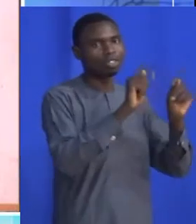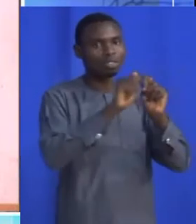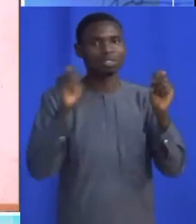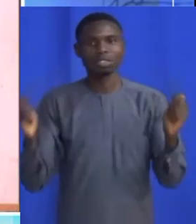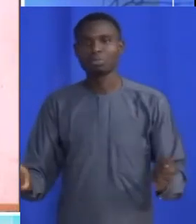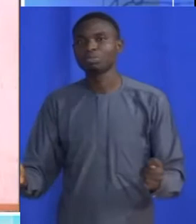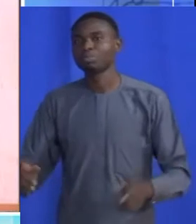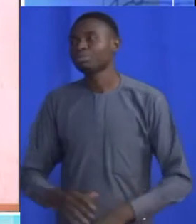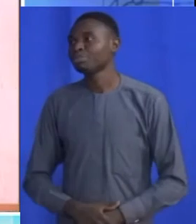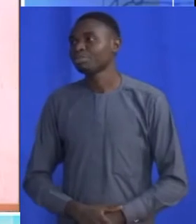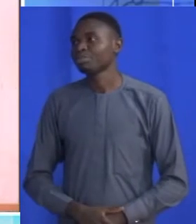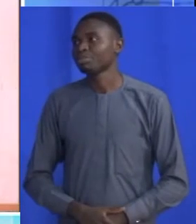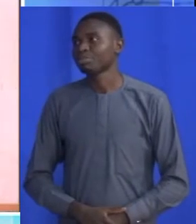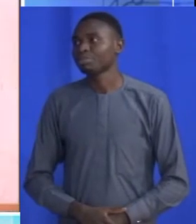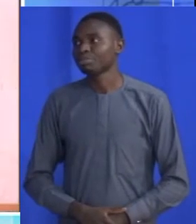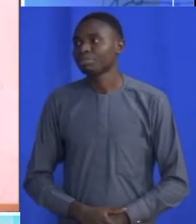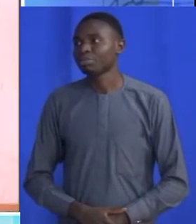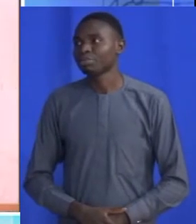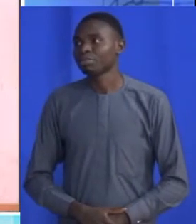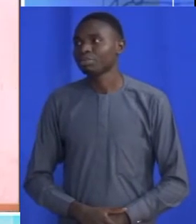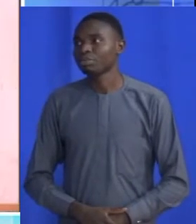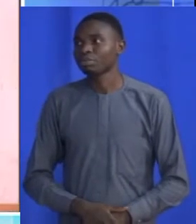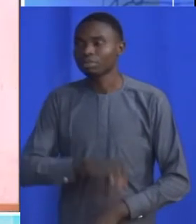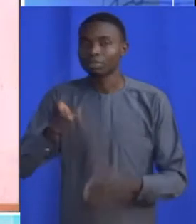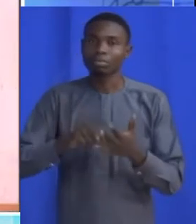grant equal protection,